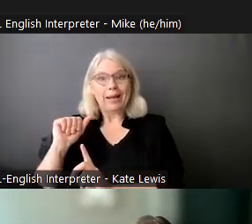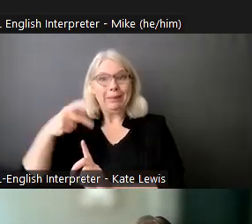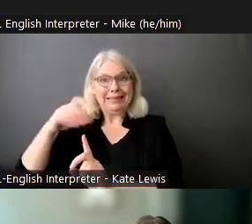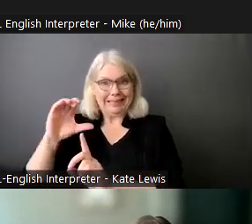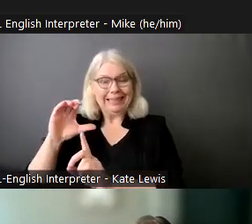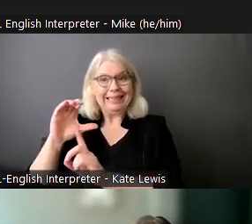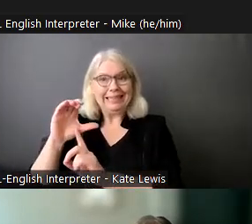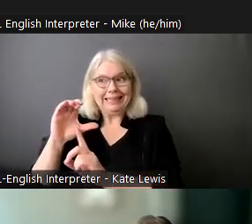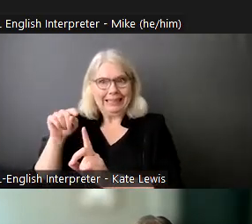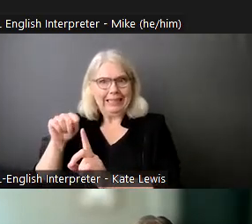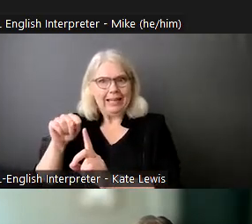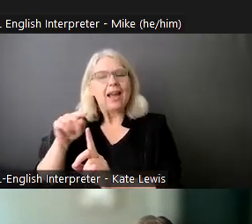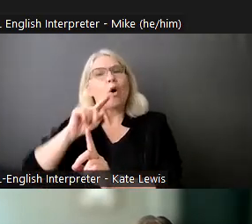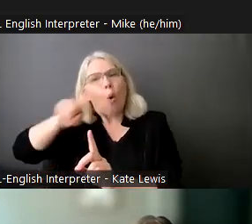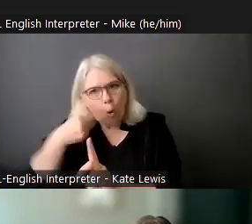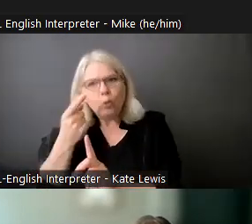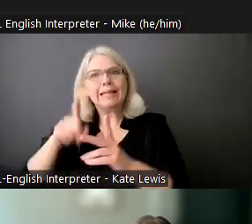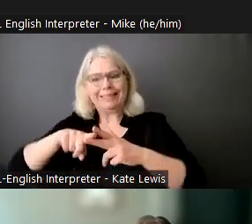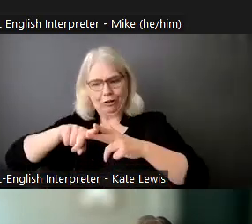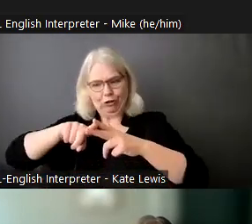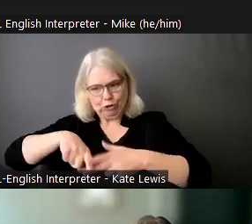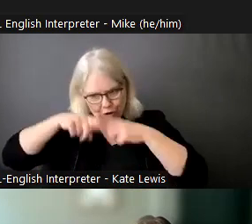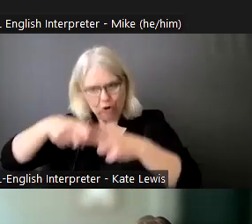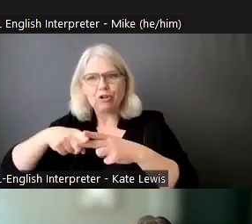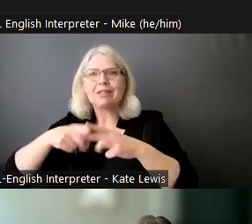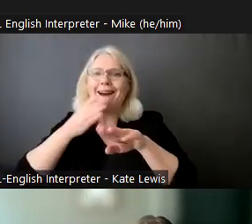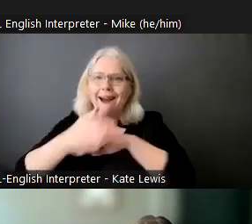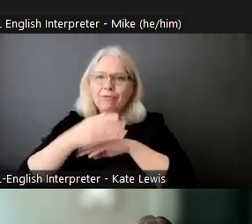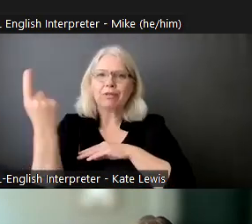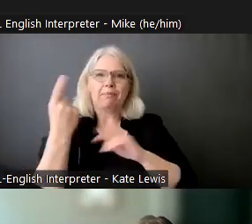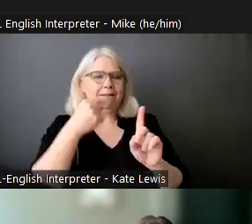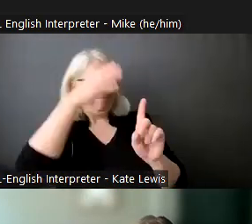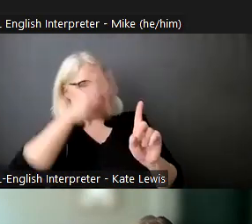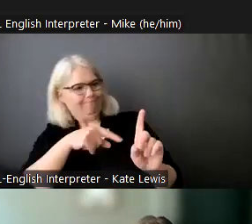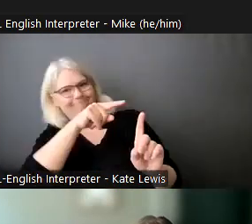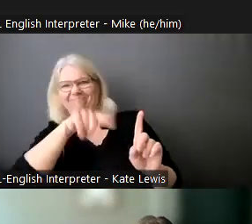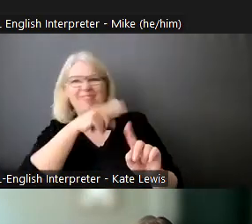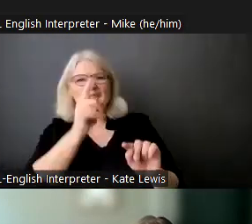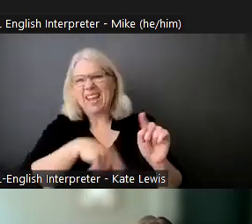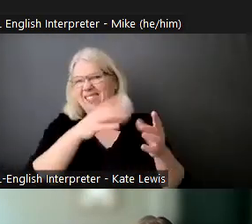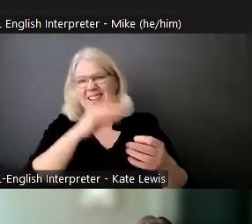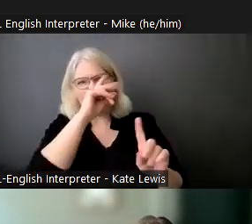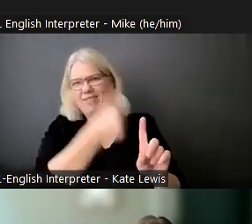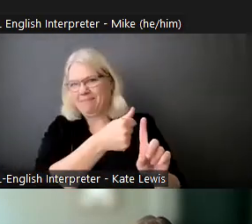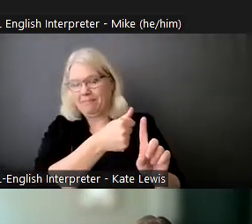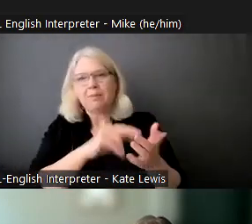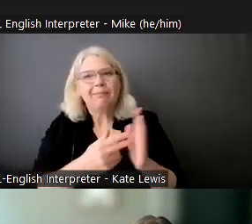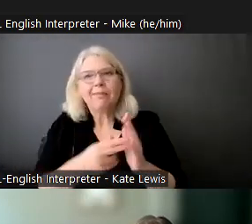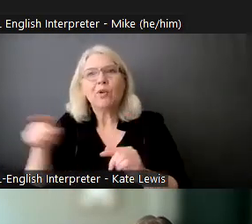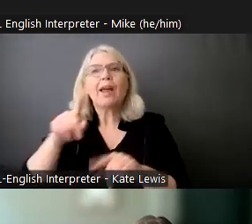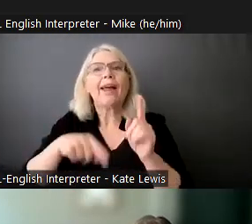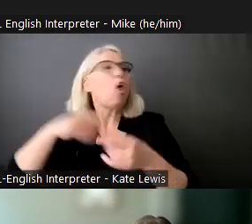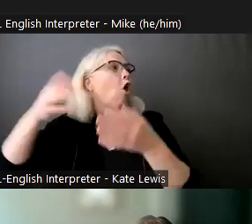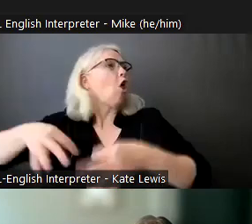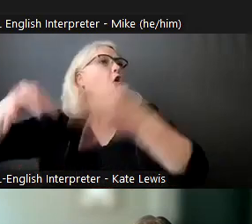behalf, willy-nilly. So it is generally a good idea to make sure that your attorney has a copy of the document so that